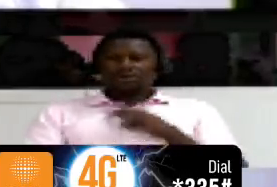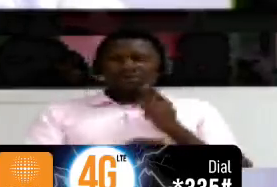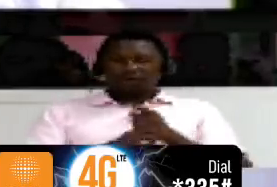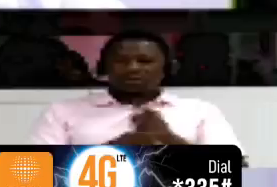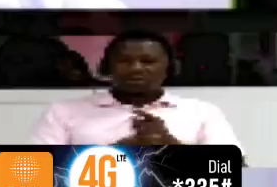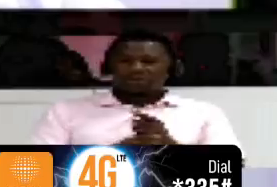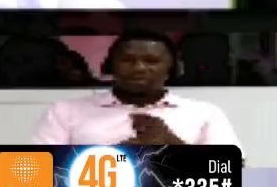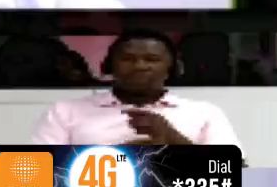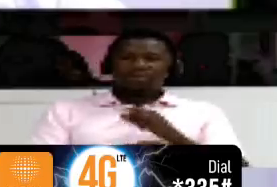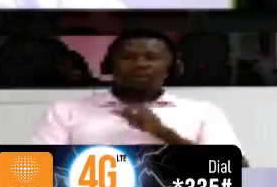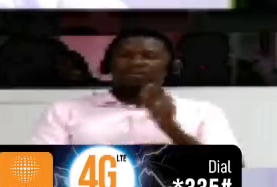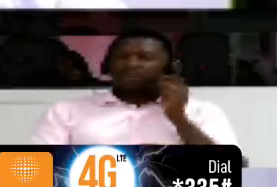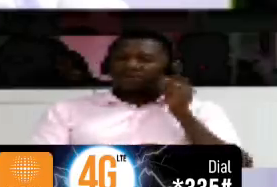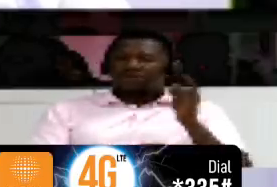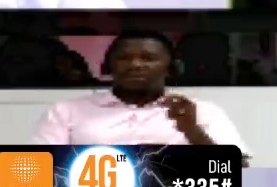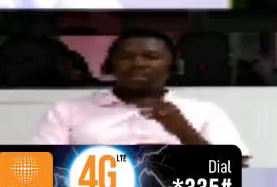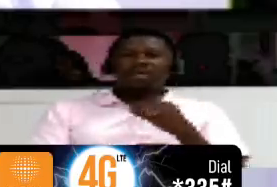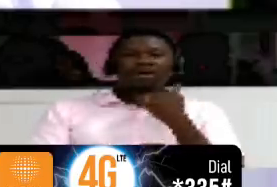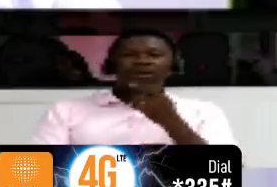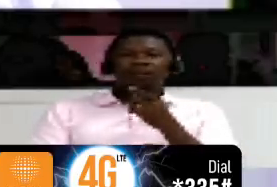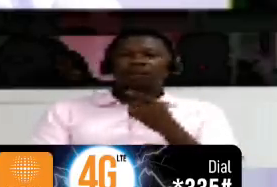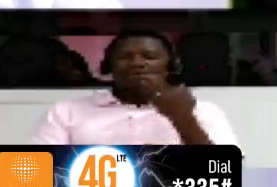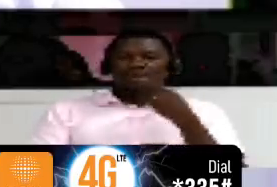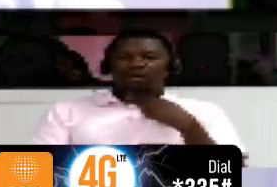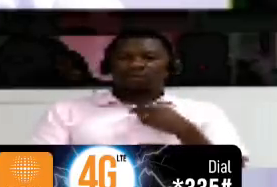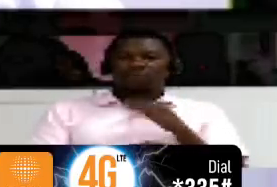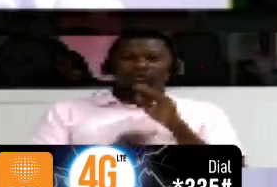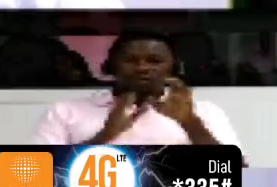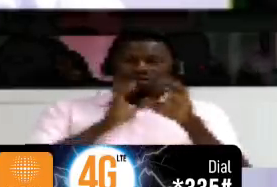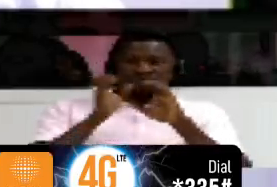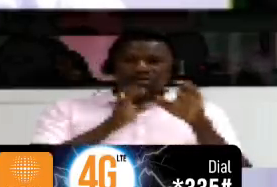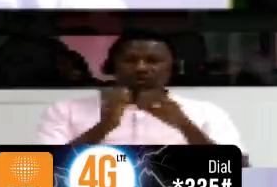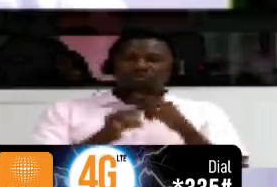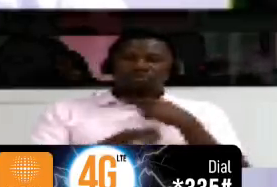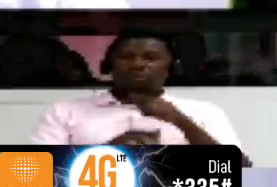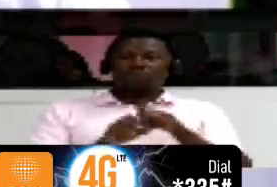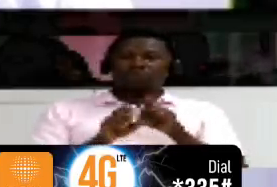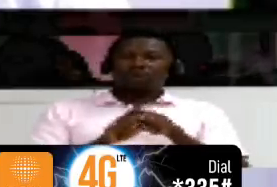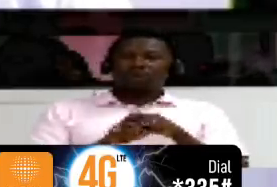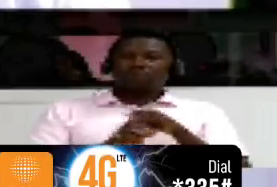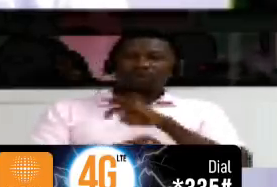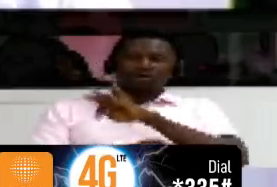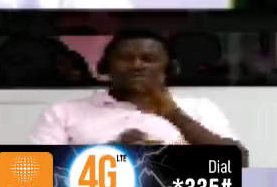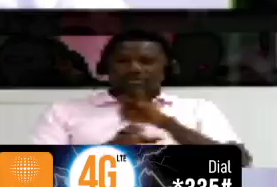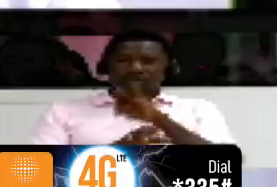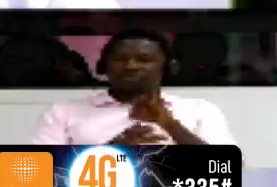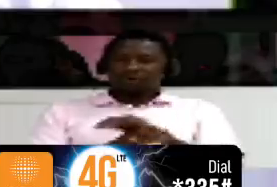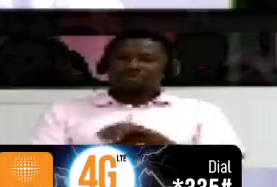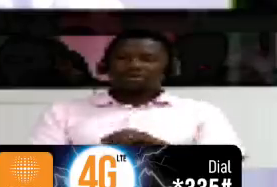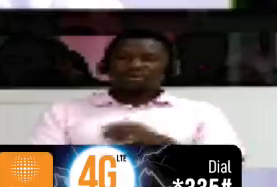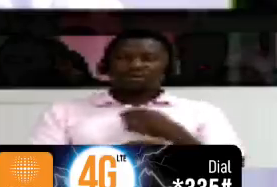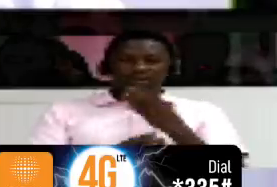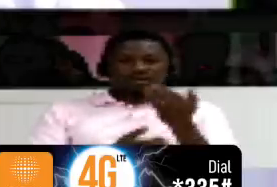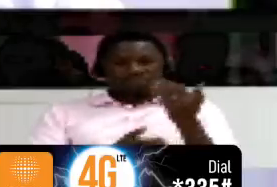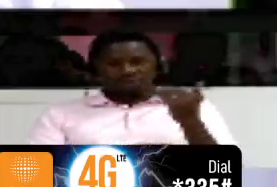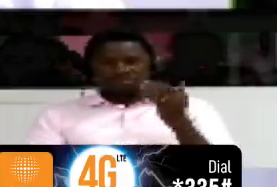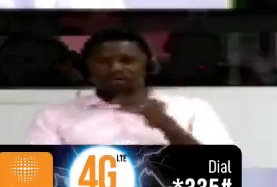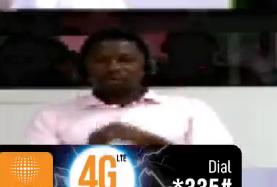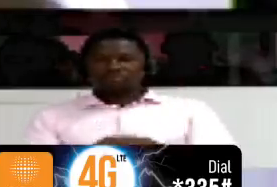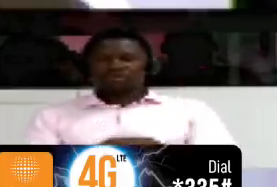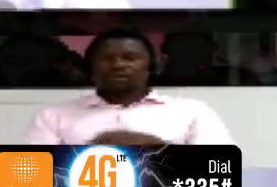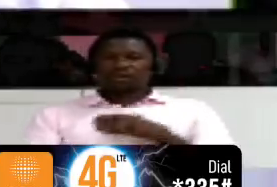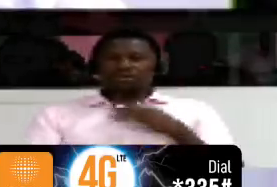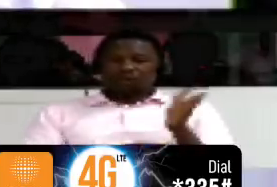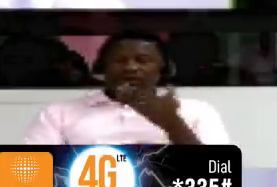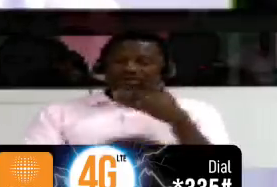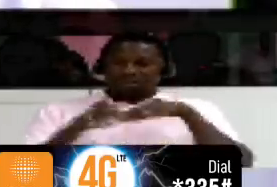she asked whether I had been communicating with my family. I said no. He said, come. Then I went